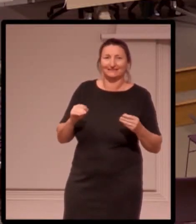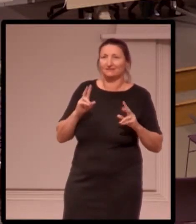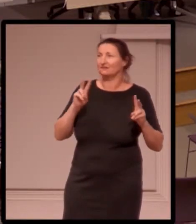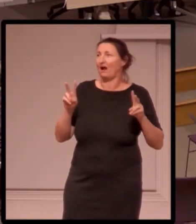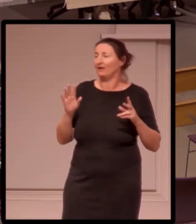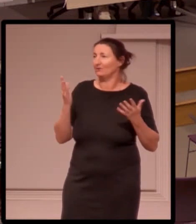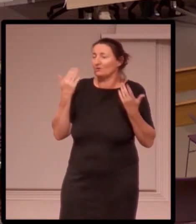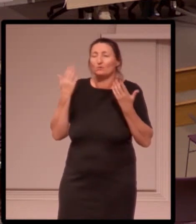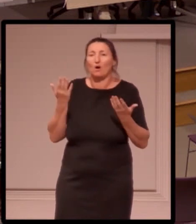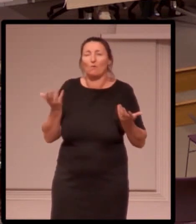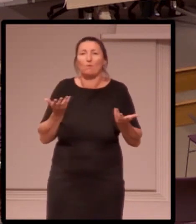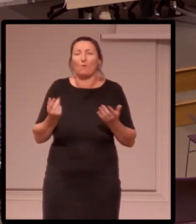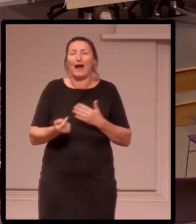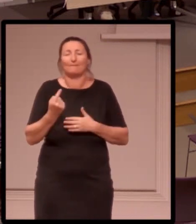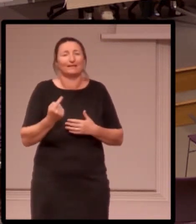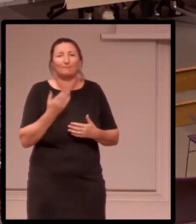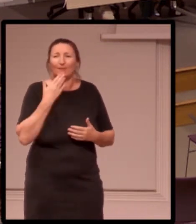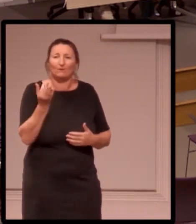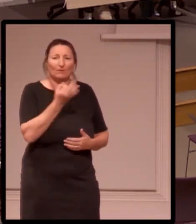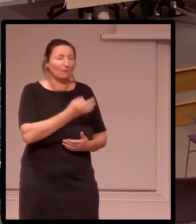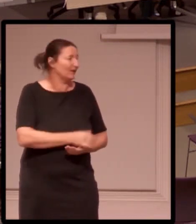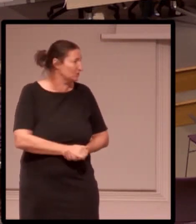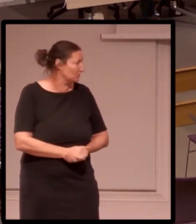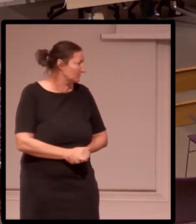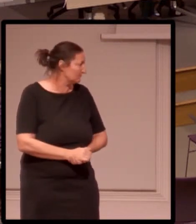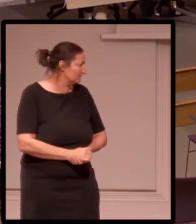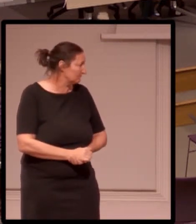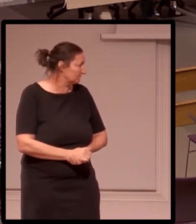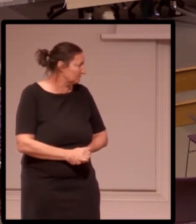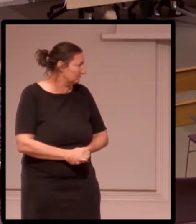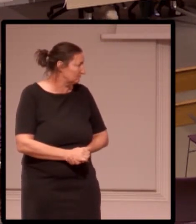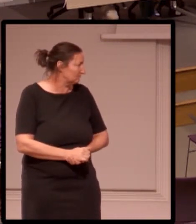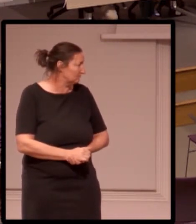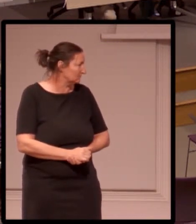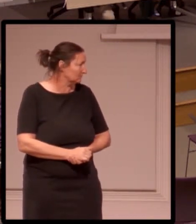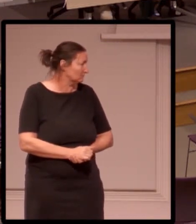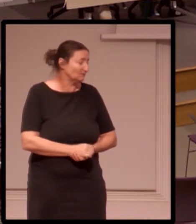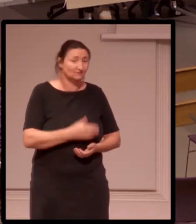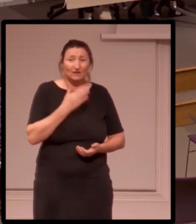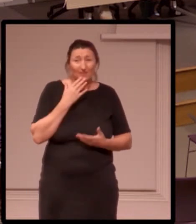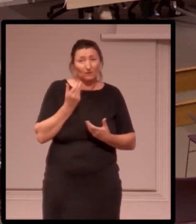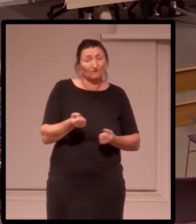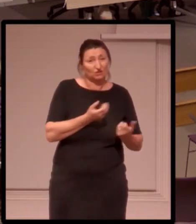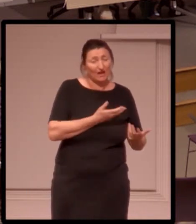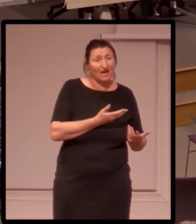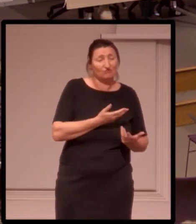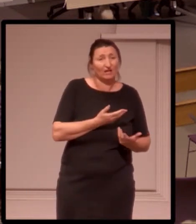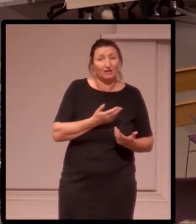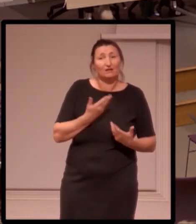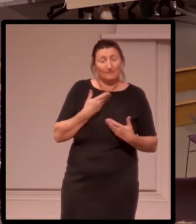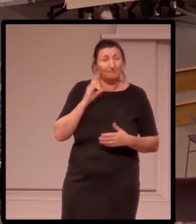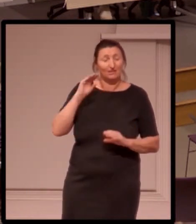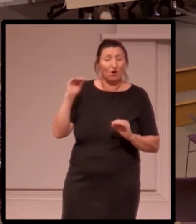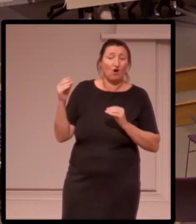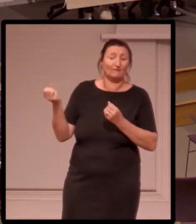a point that you moved on. Thanks for that question. Does anybody want to take that? Yeah, I was going to say thank you very much for sharing. And it's something that we've heard as well